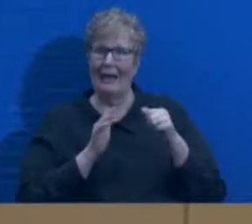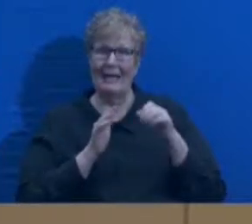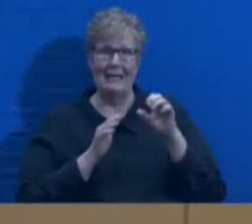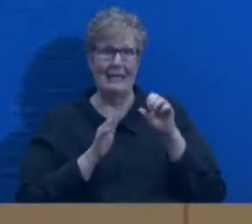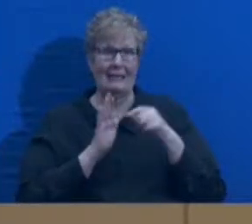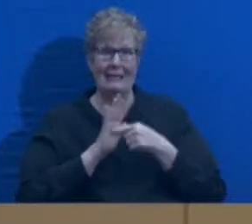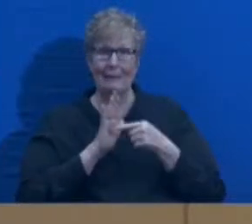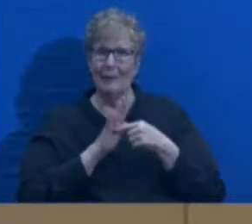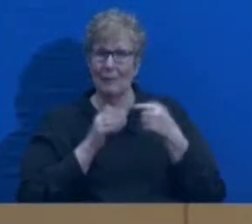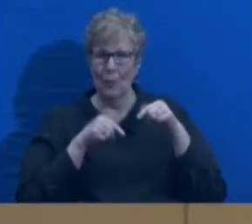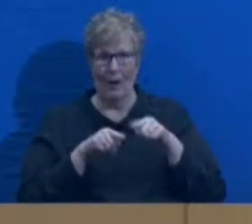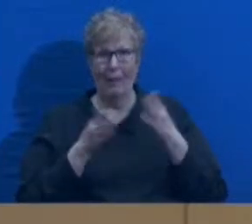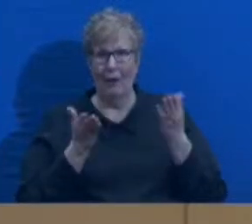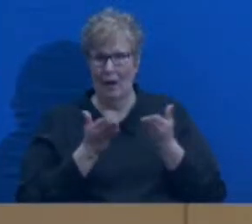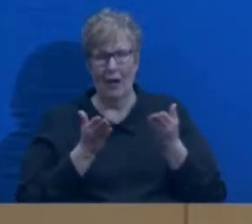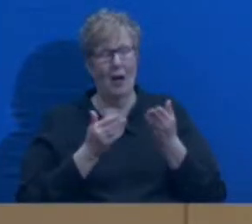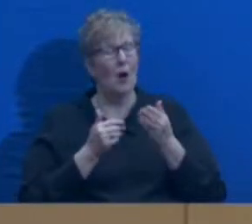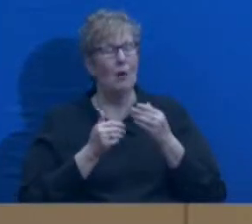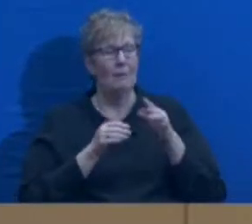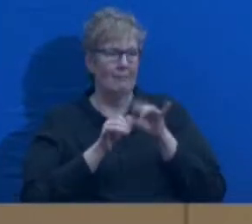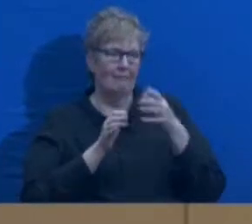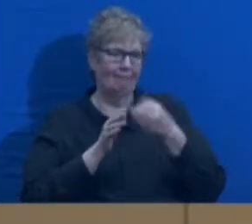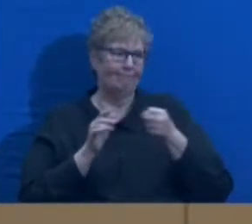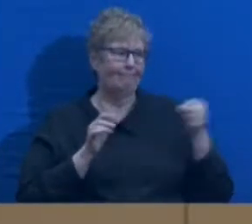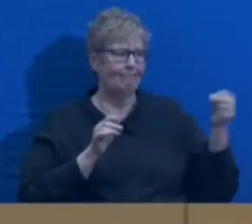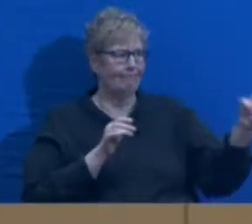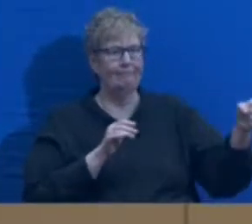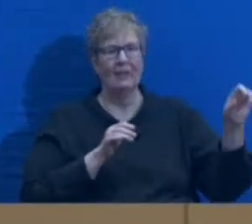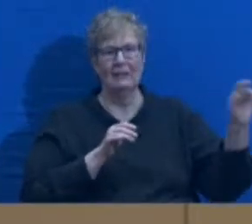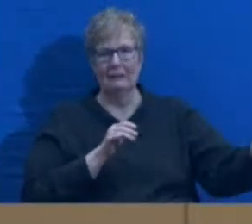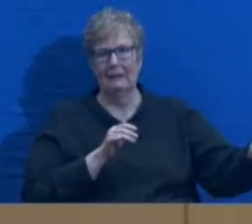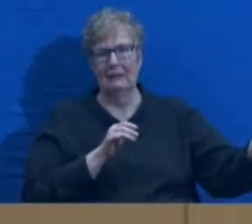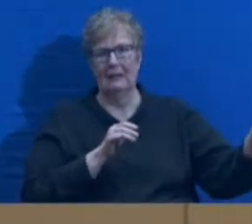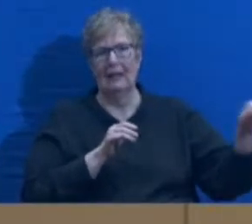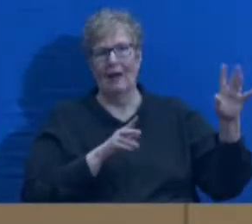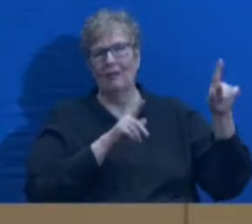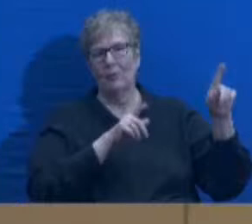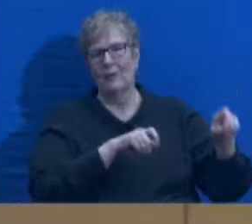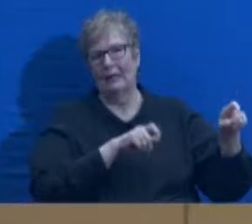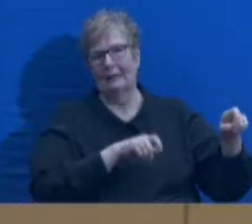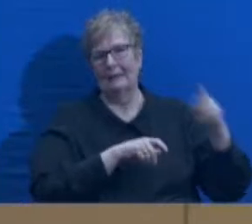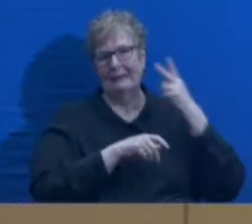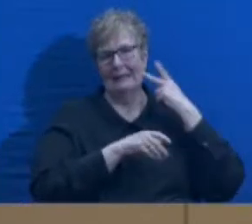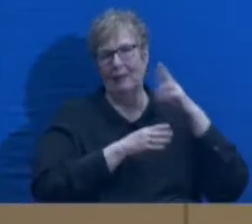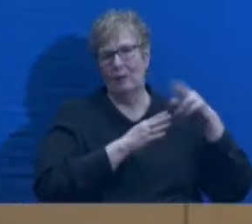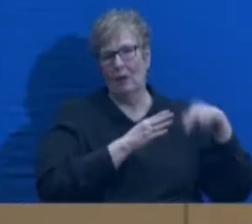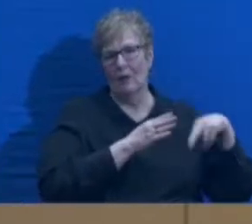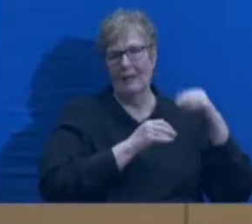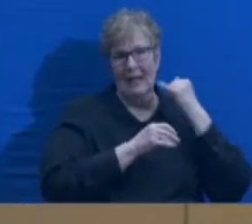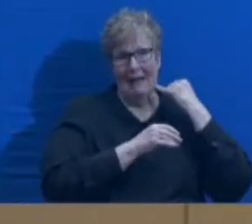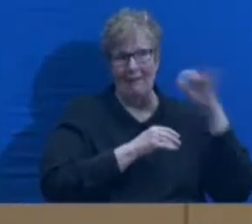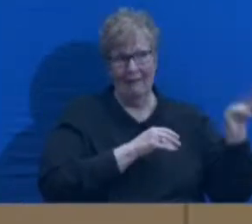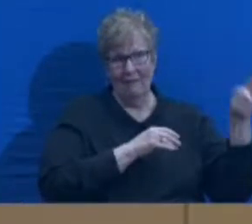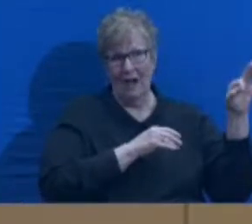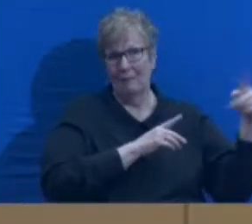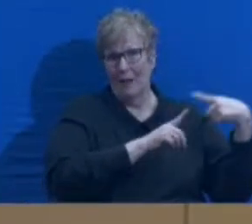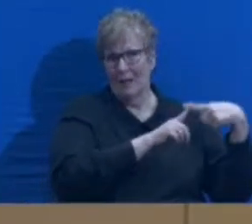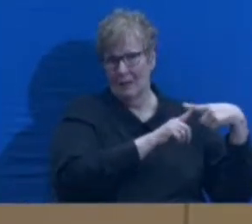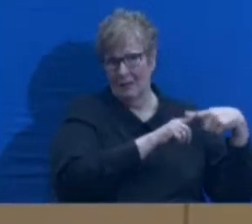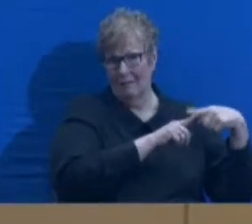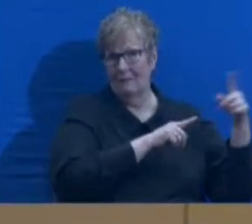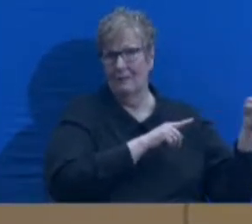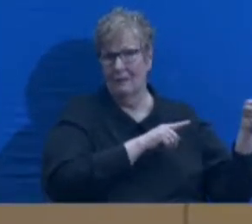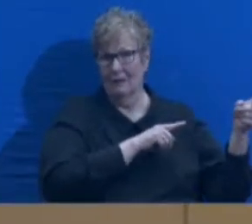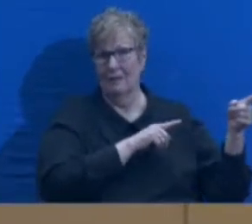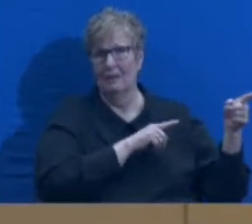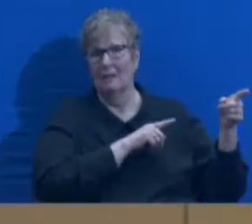while here will be isolated pending results of testing. If a COVID positive contact